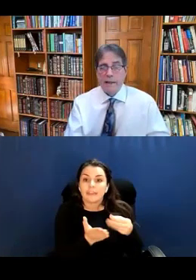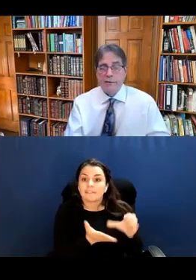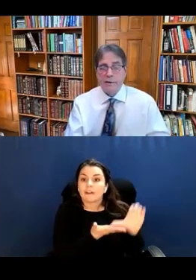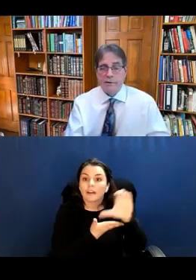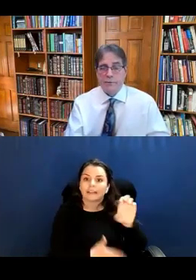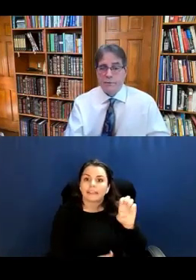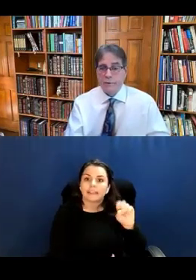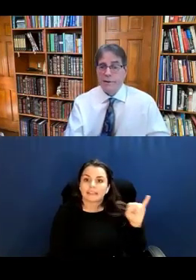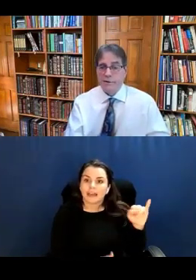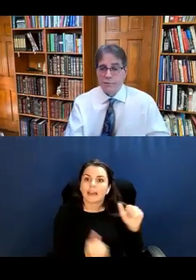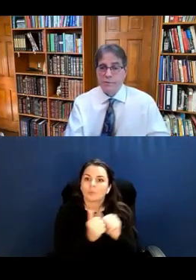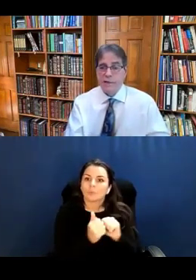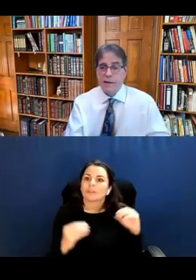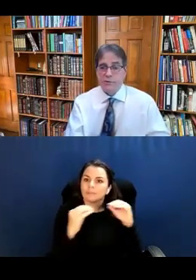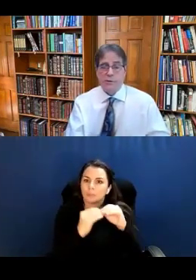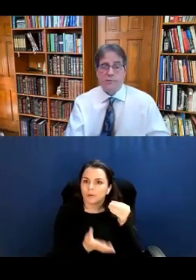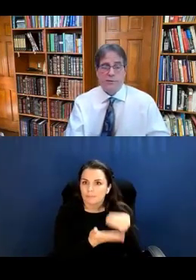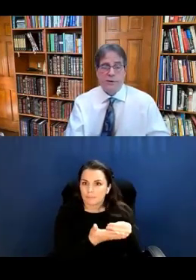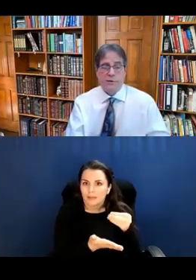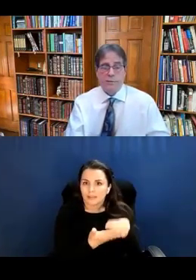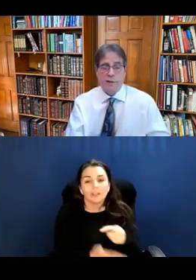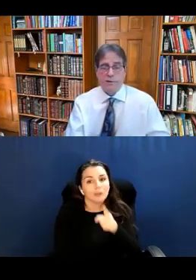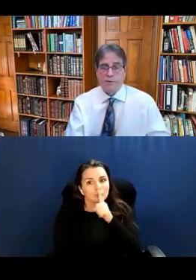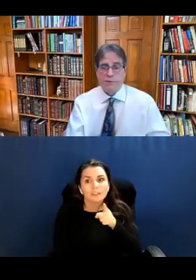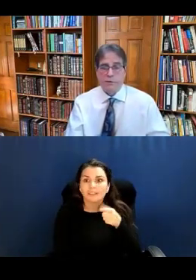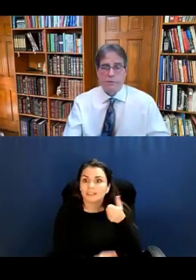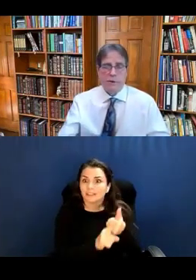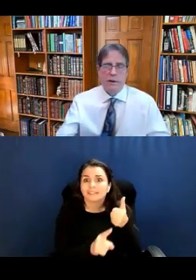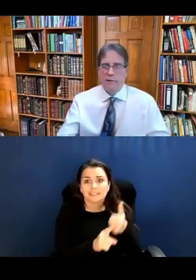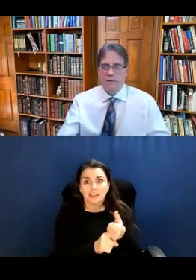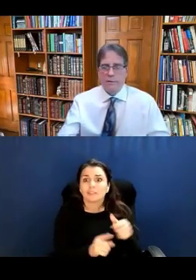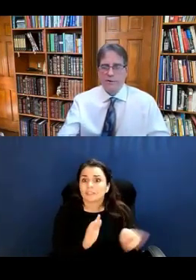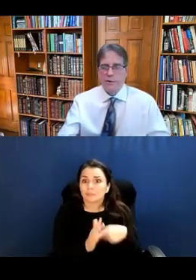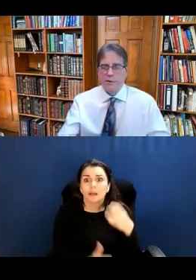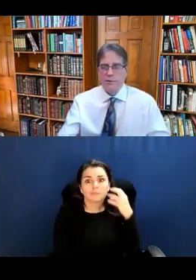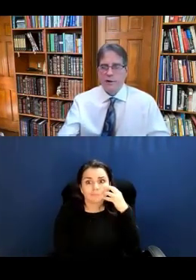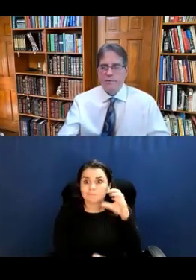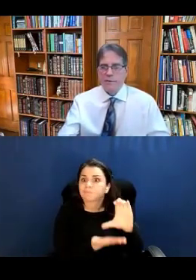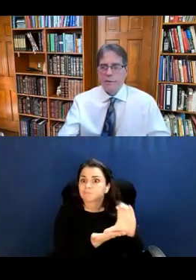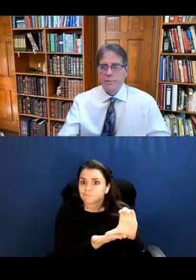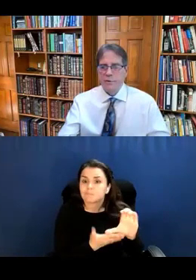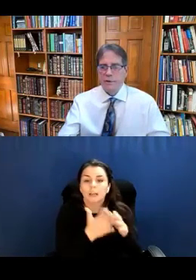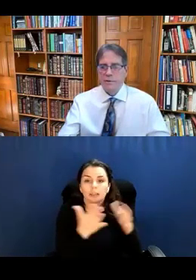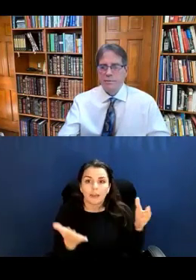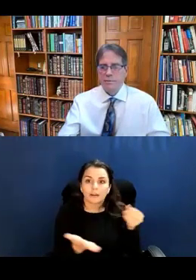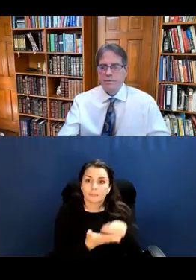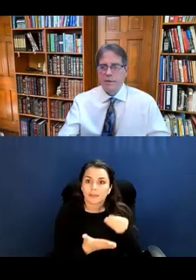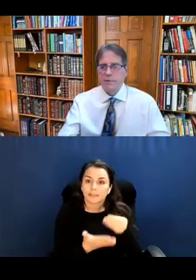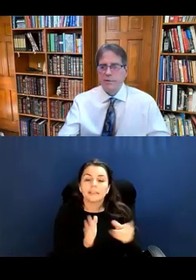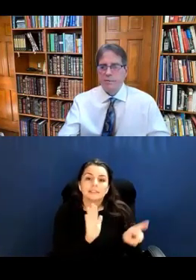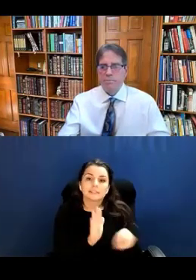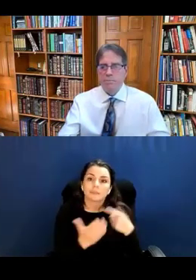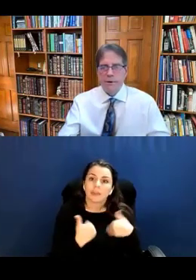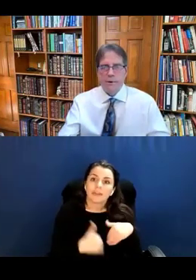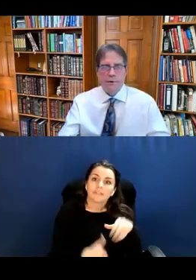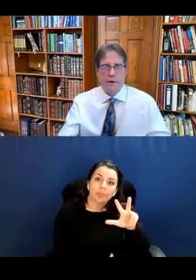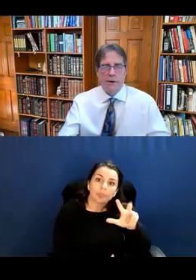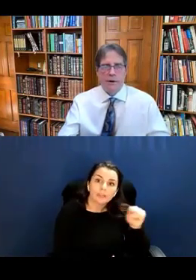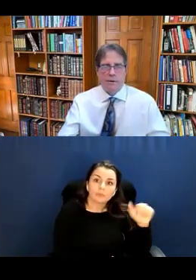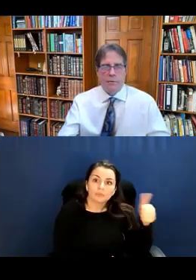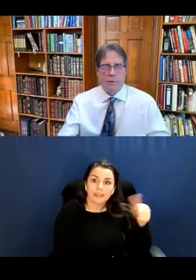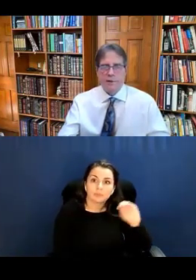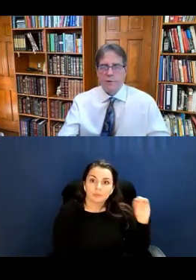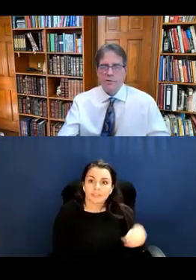pay lines, and it's really a substantial difference in some cases. So some institutes have a 3% to 10%